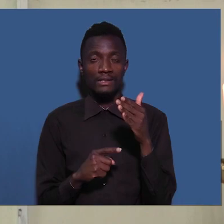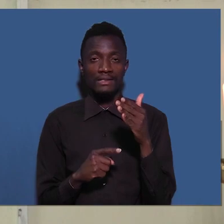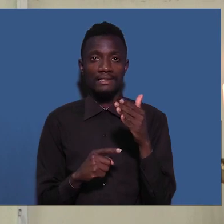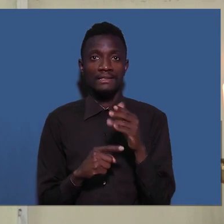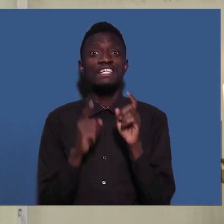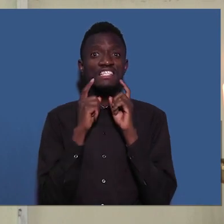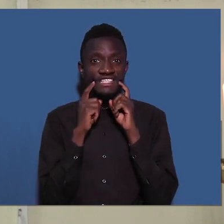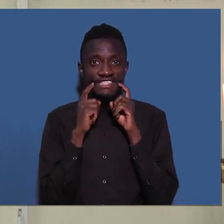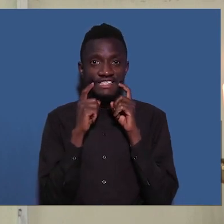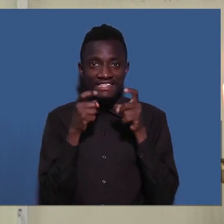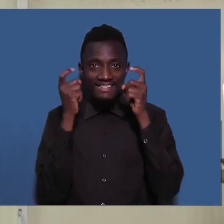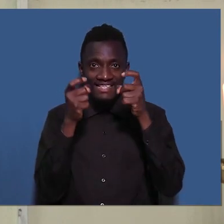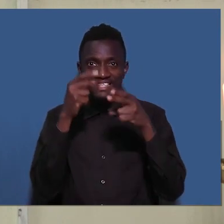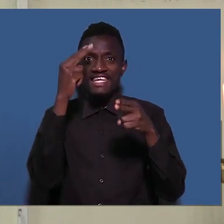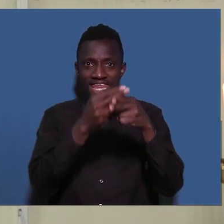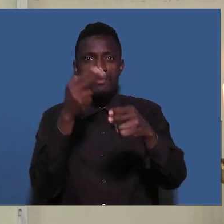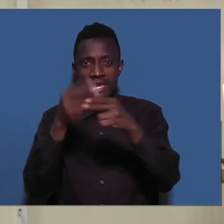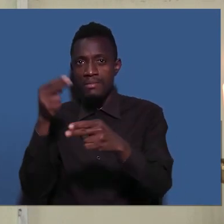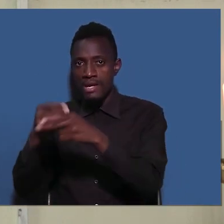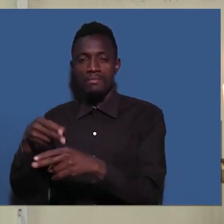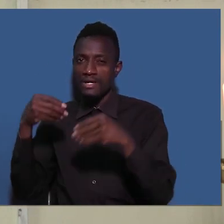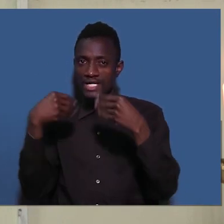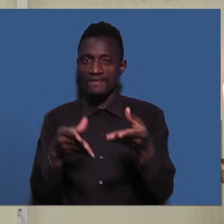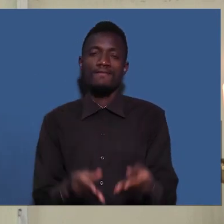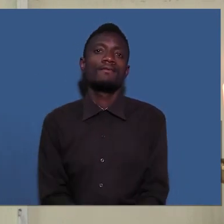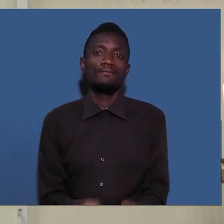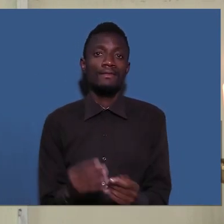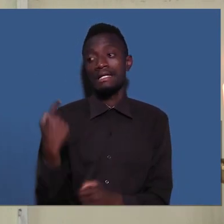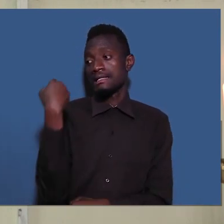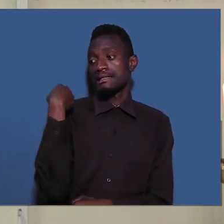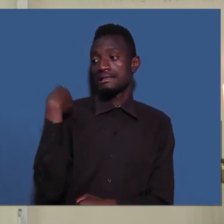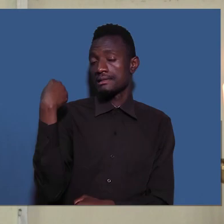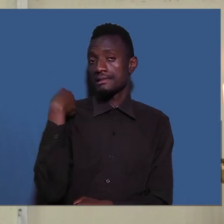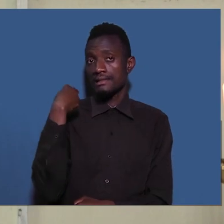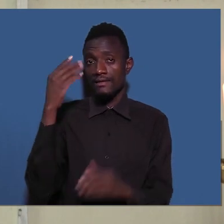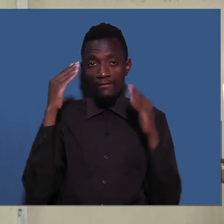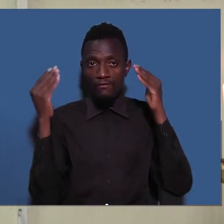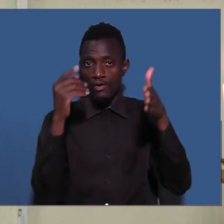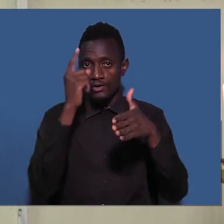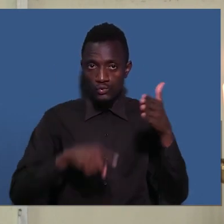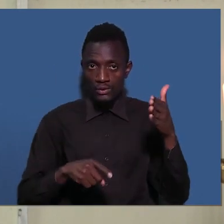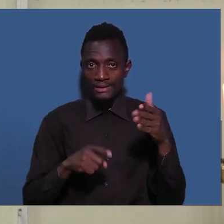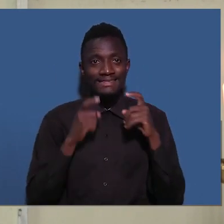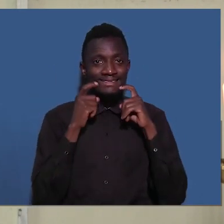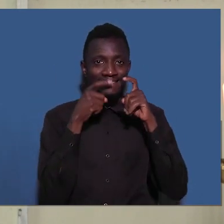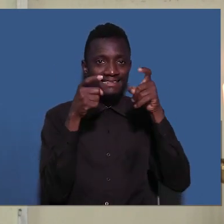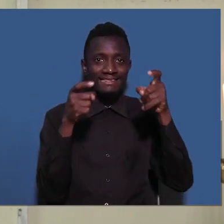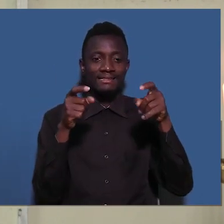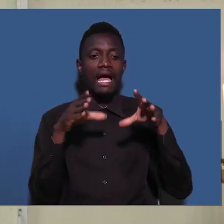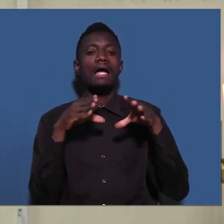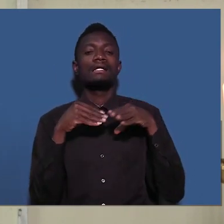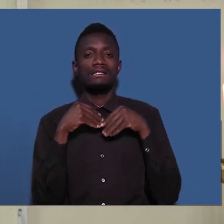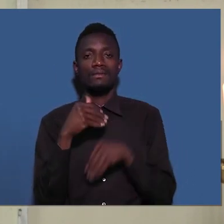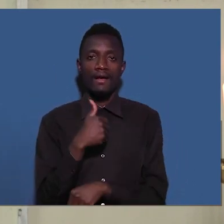as it is. Yesterday, we looked at admitting sin. Today, we continue